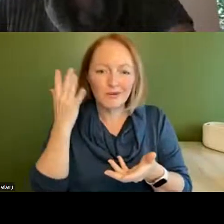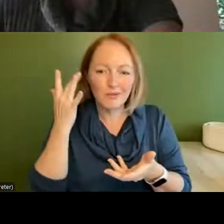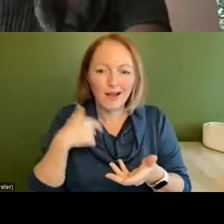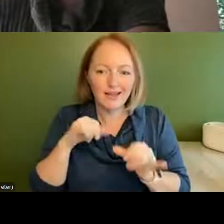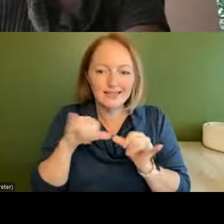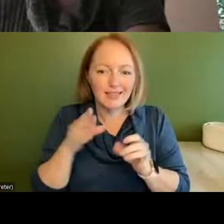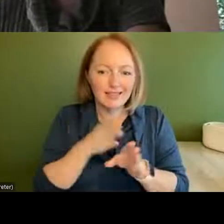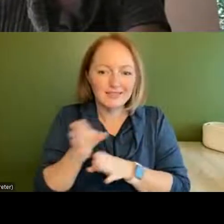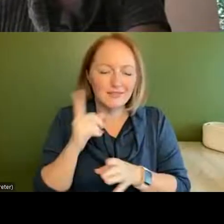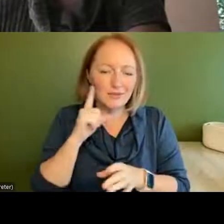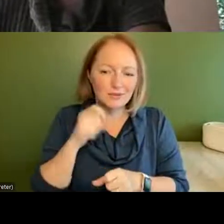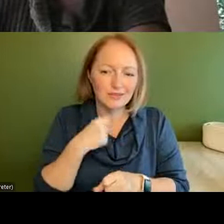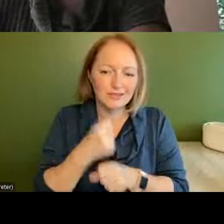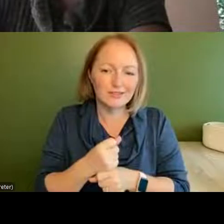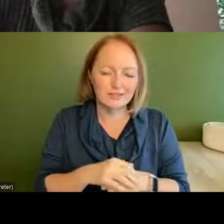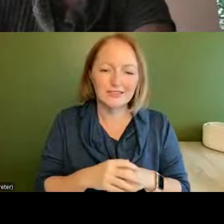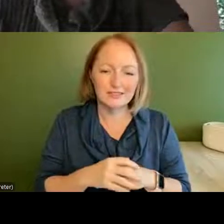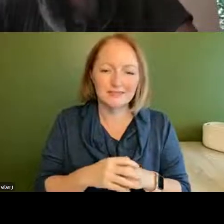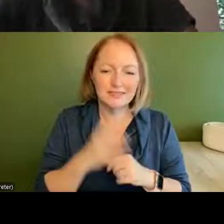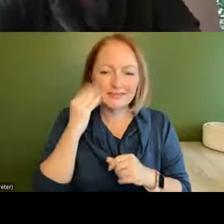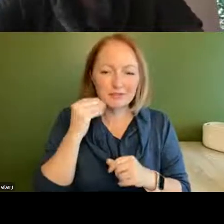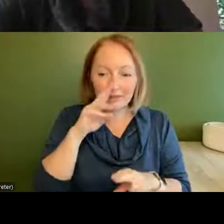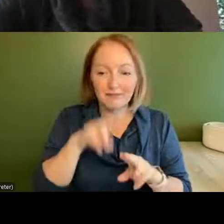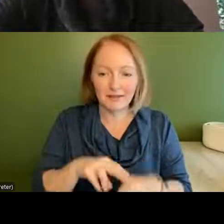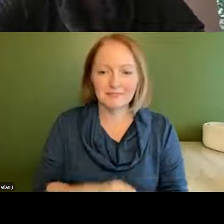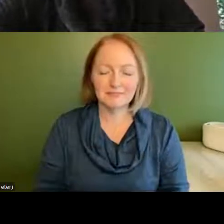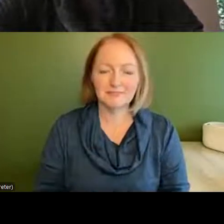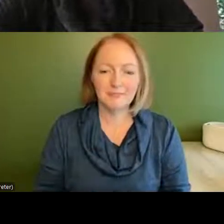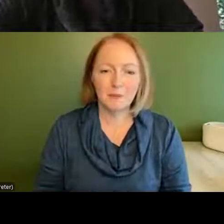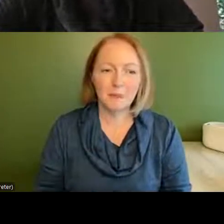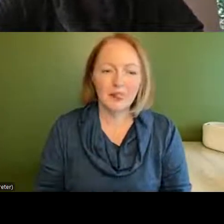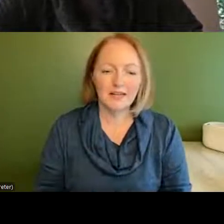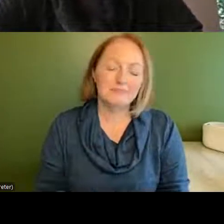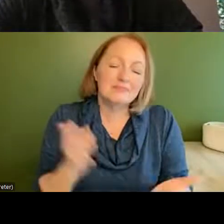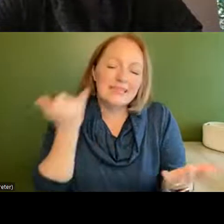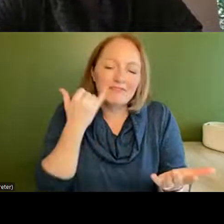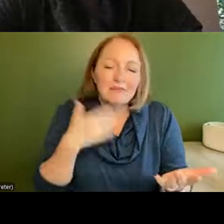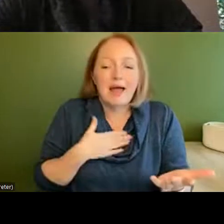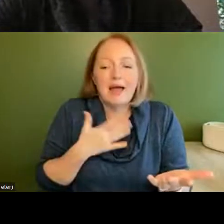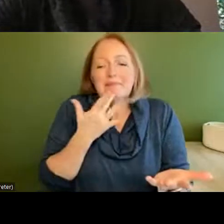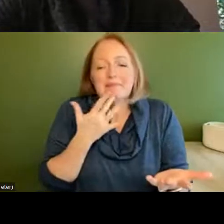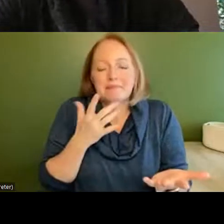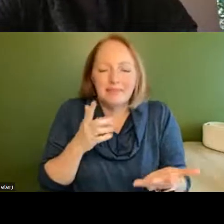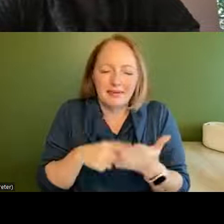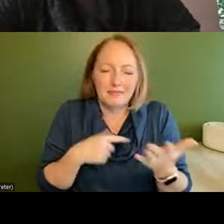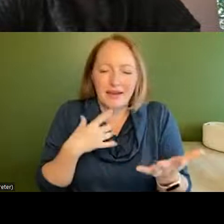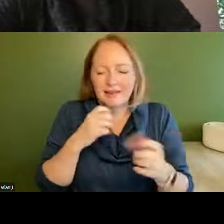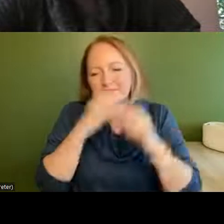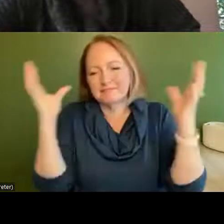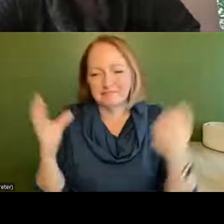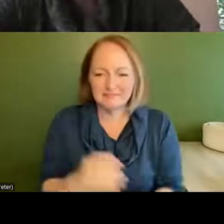in the field for 20 years. They're going to experience the fun. So if I had my way, that's how I would do it. Thank